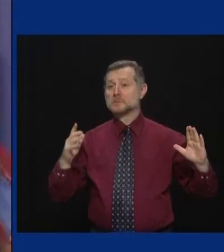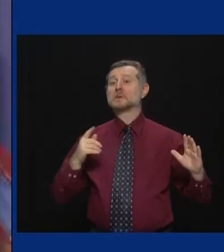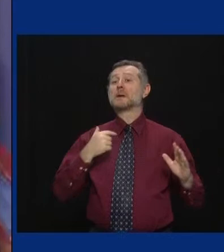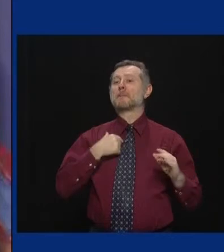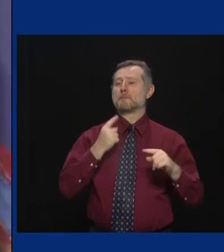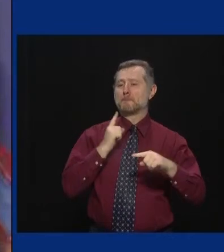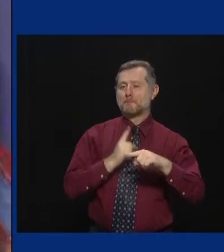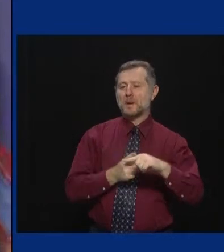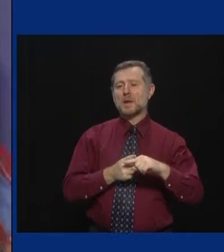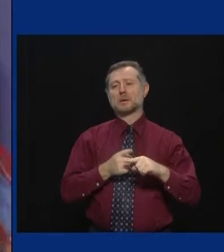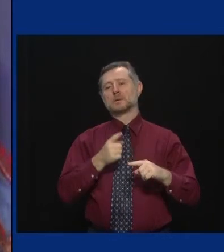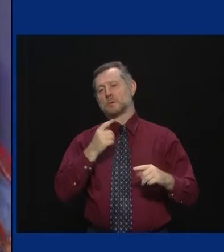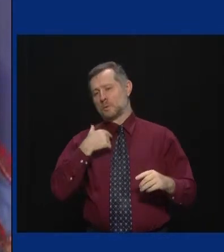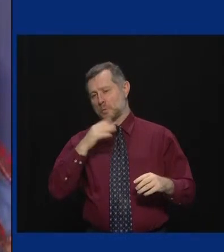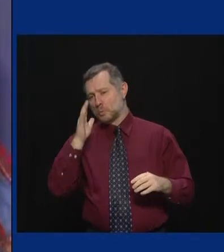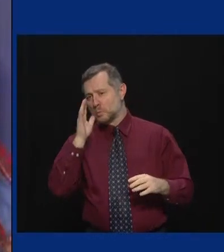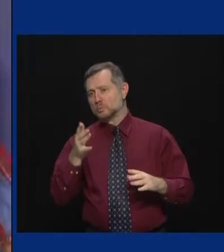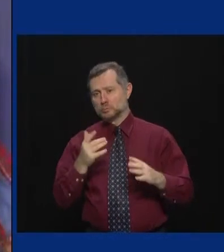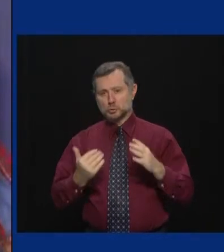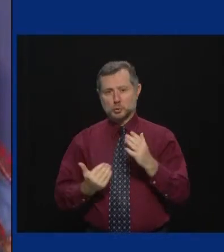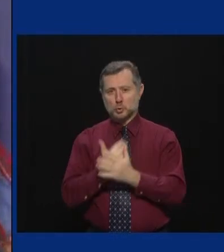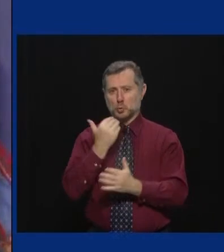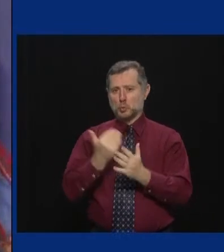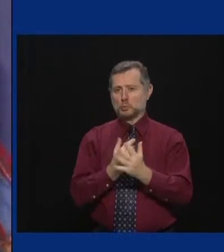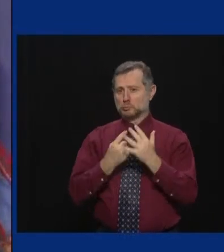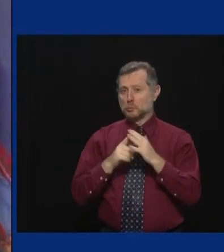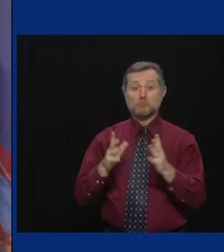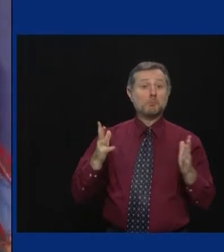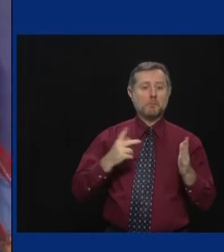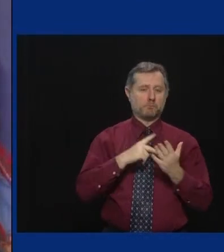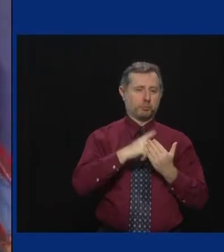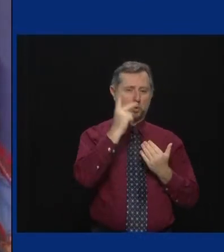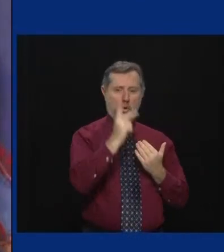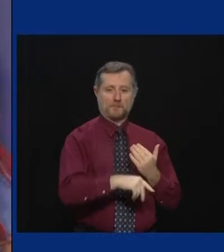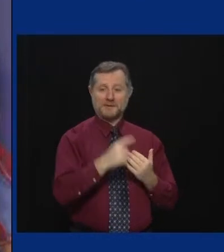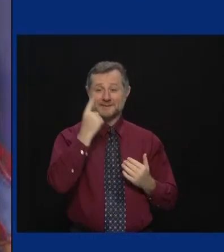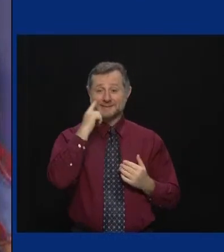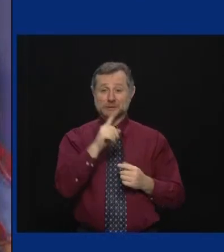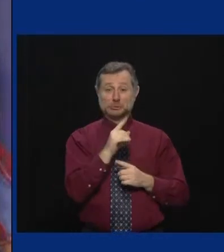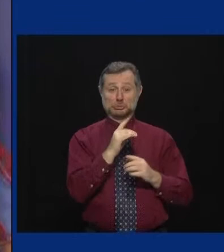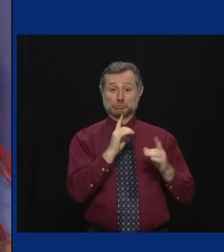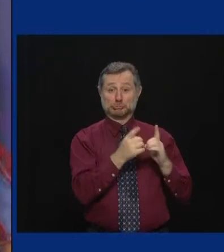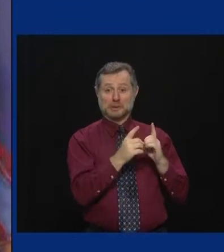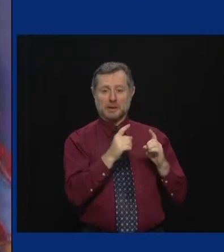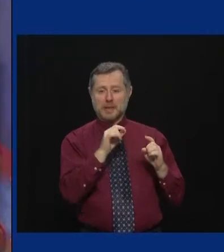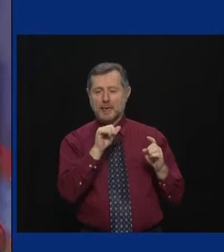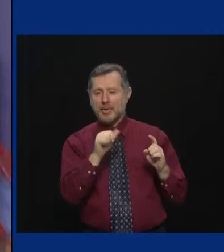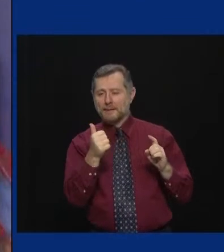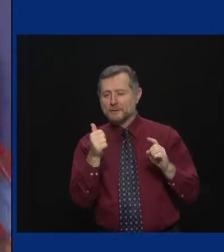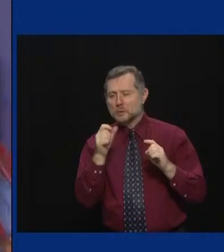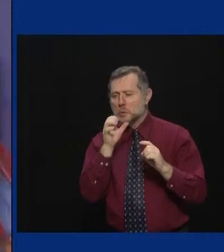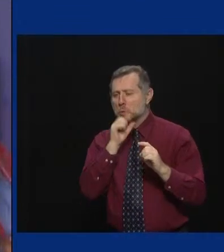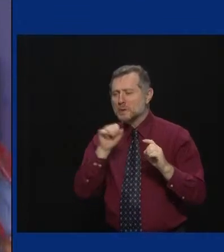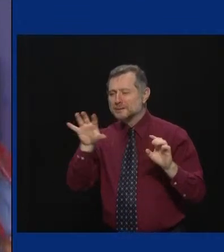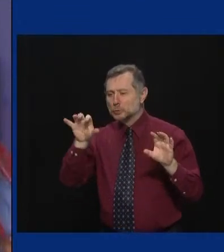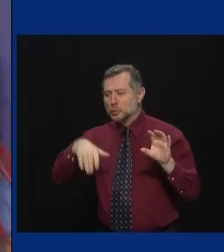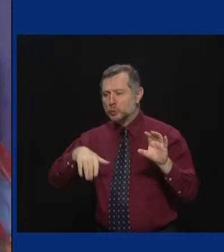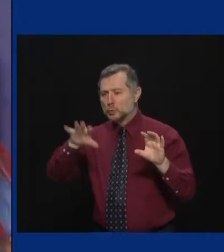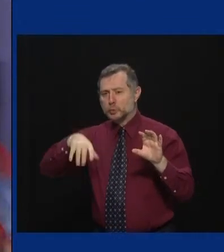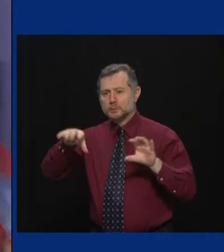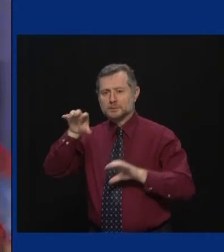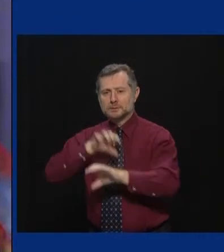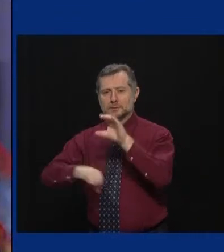billion 15-year modernization and digitization program that's replacing aging equipment with world-class